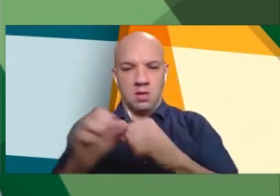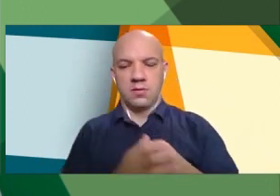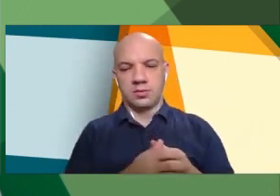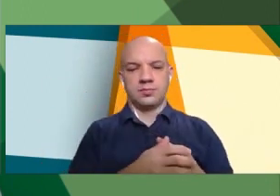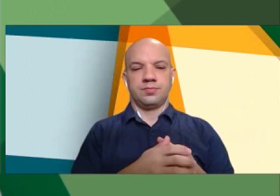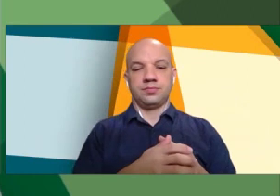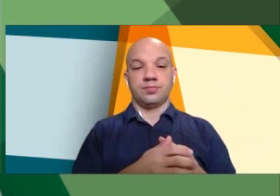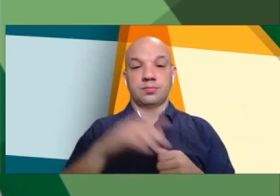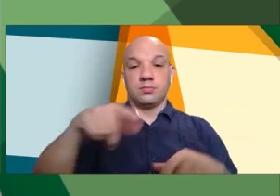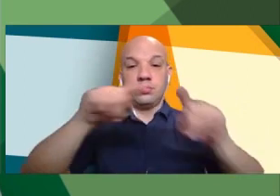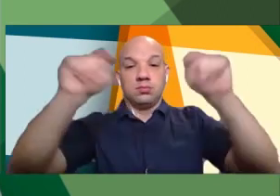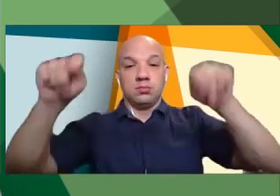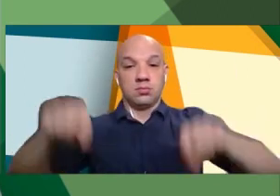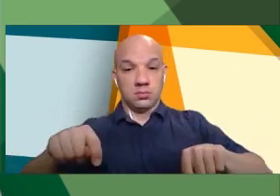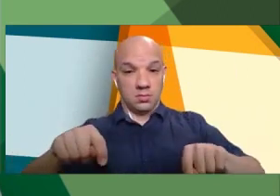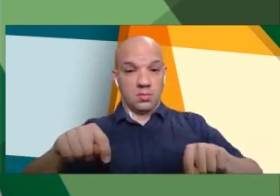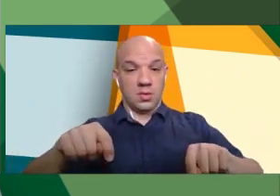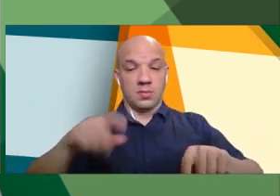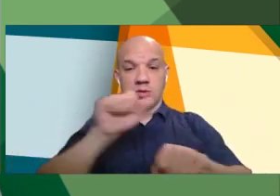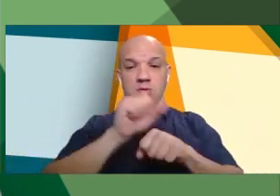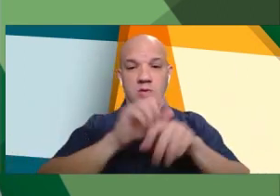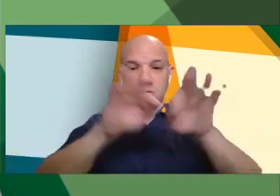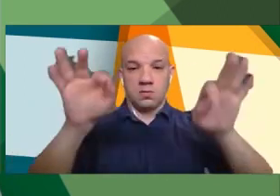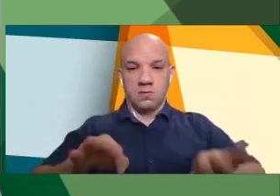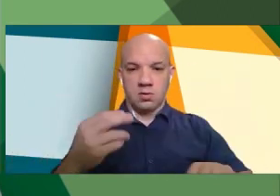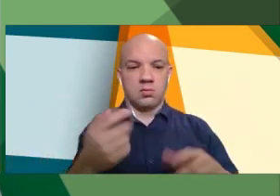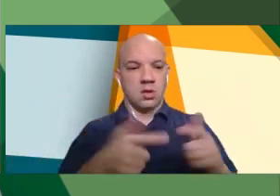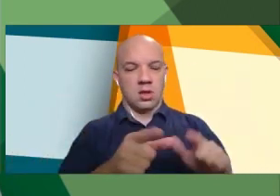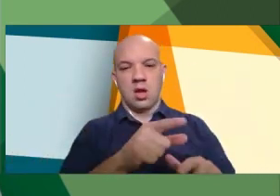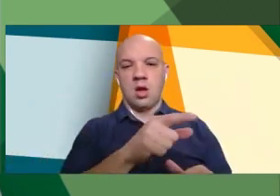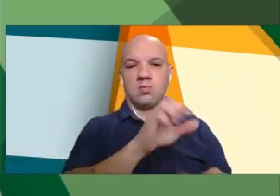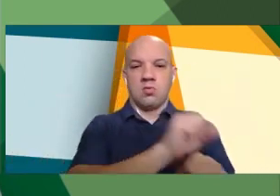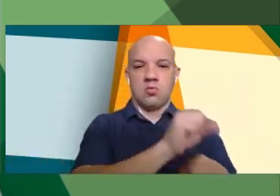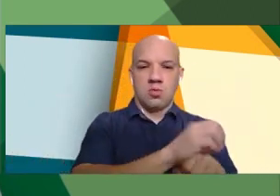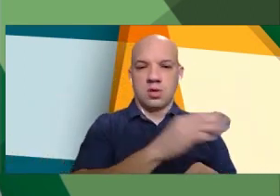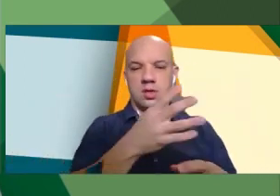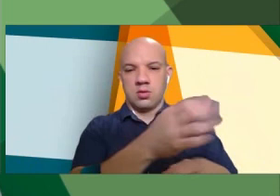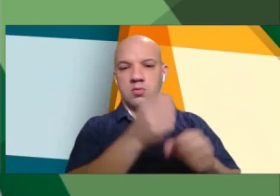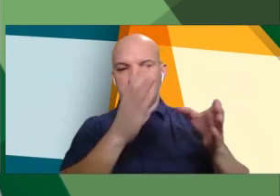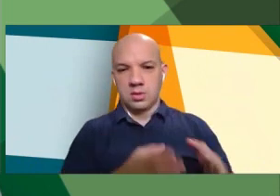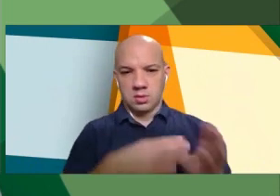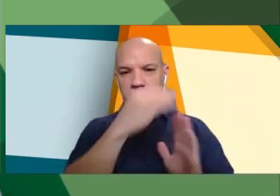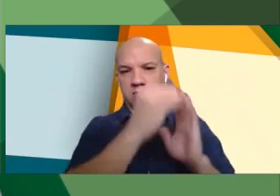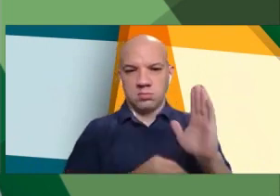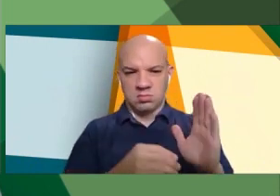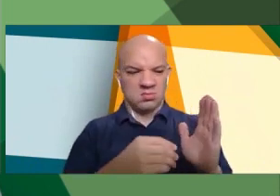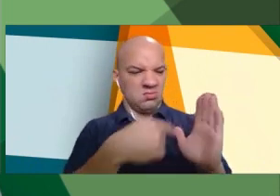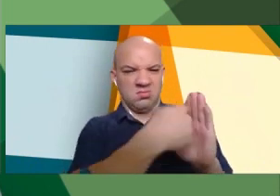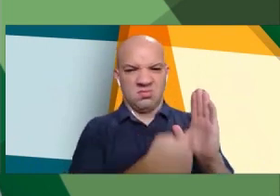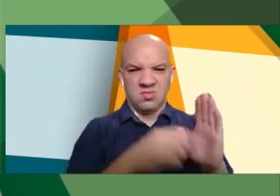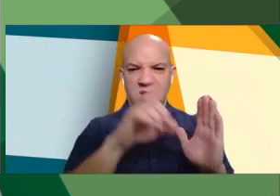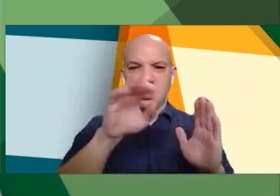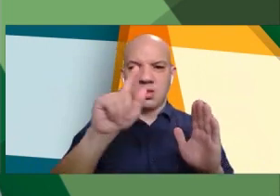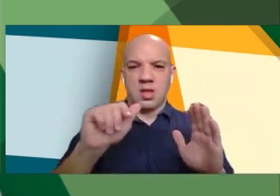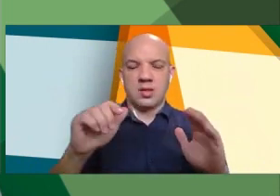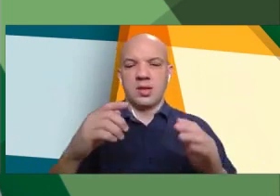These reporting forms allow contractors and recipients to report on data that Vivienda will require to report annually,